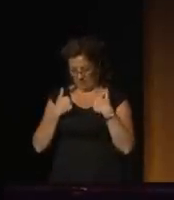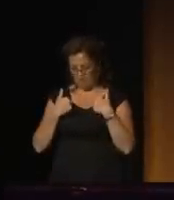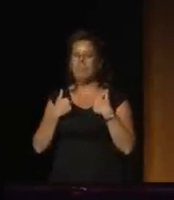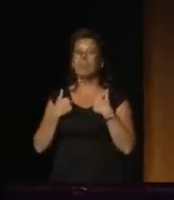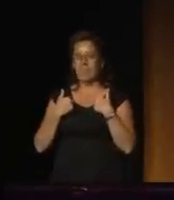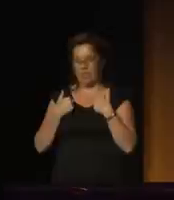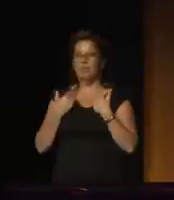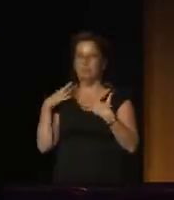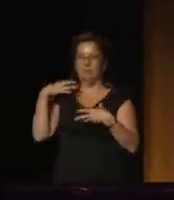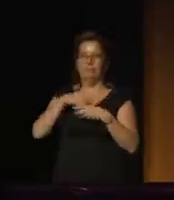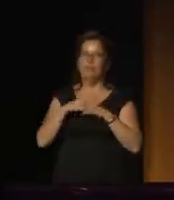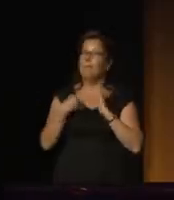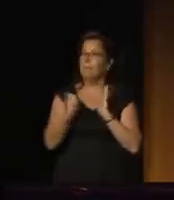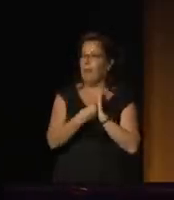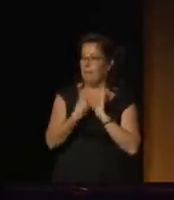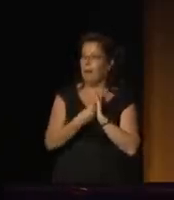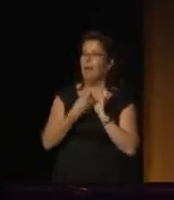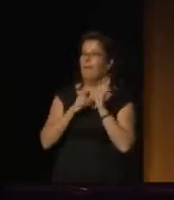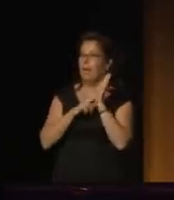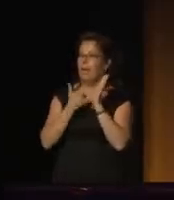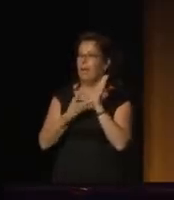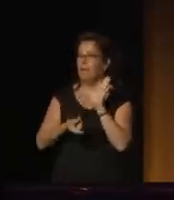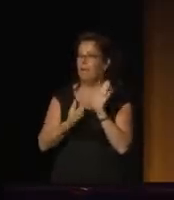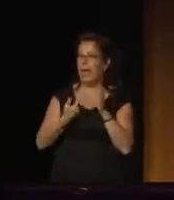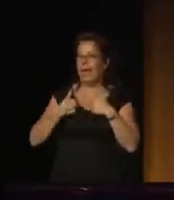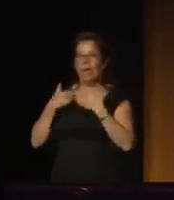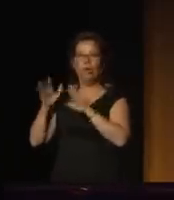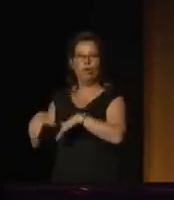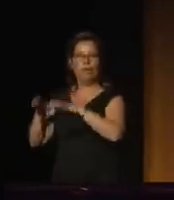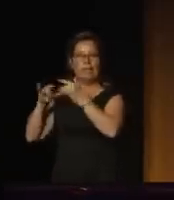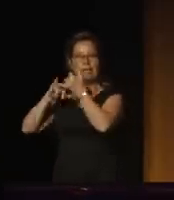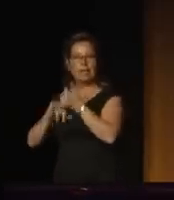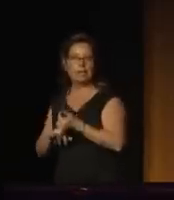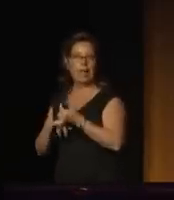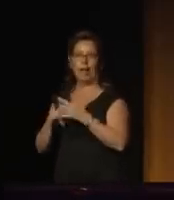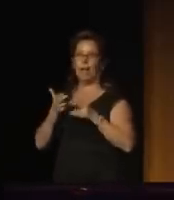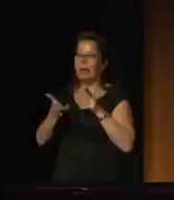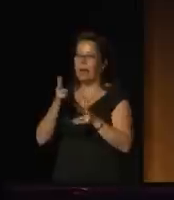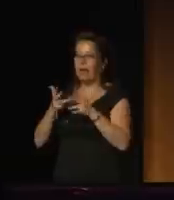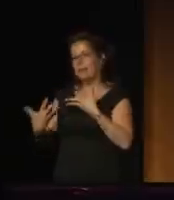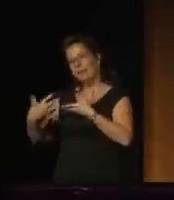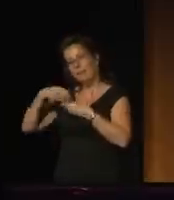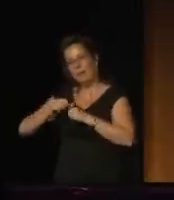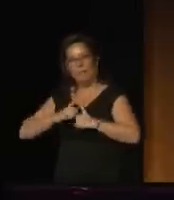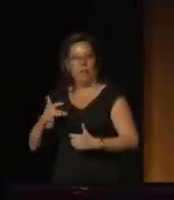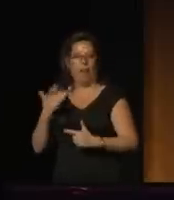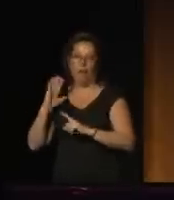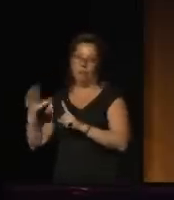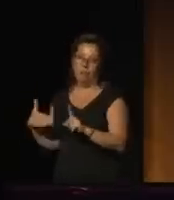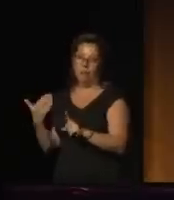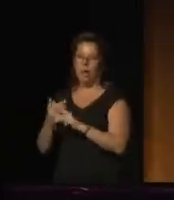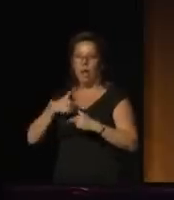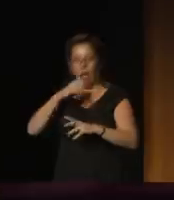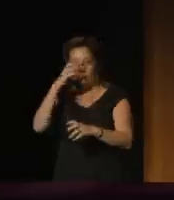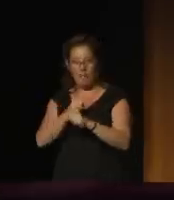the NRA, again, in the South, raised military family, guns are part of my life since I can remember. I believe